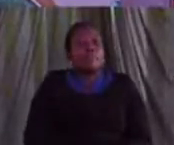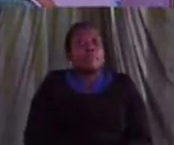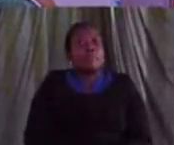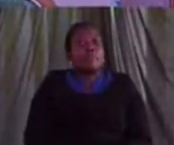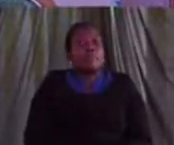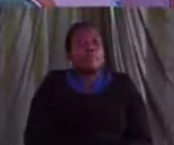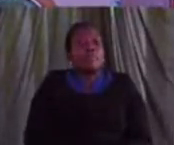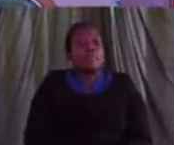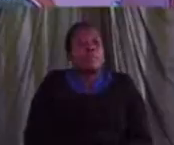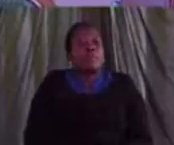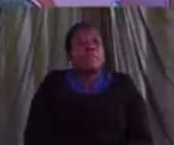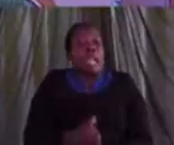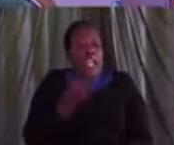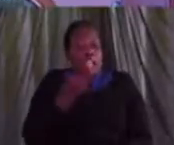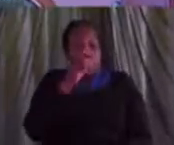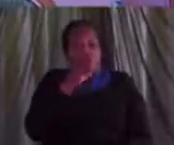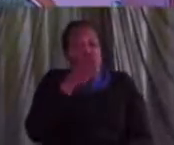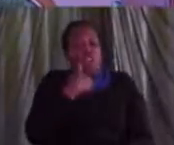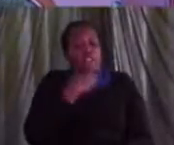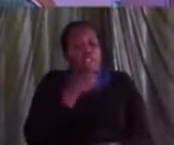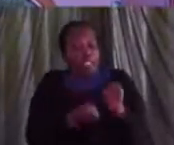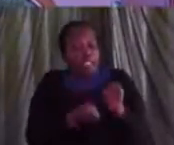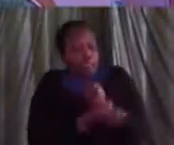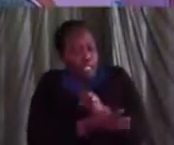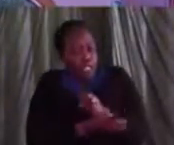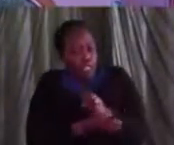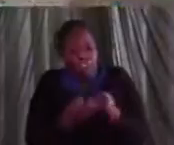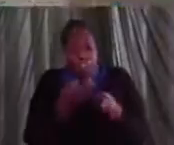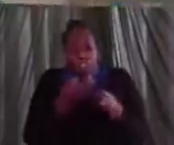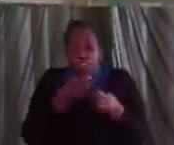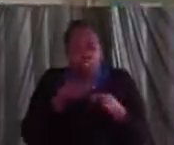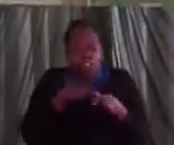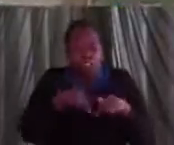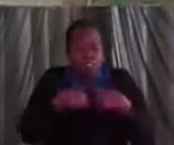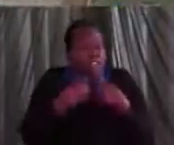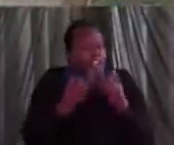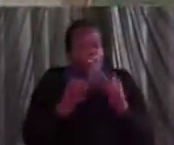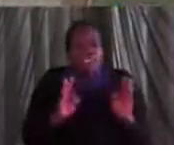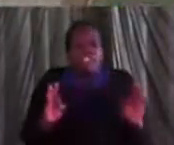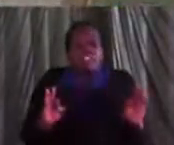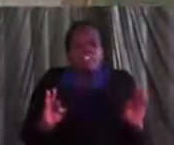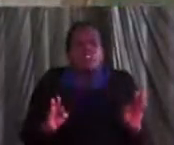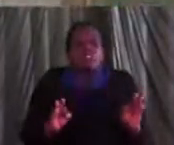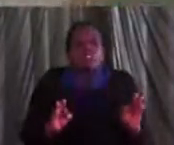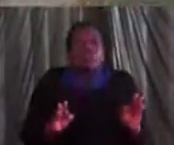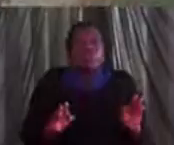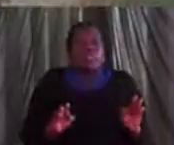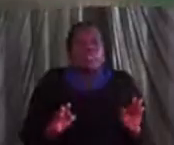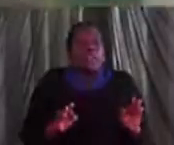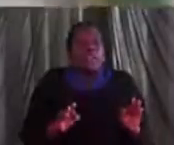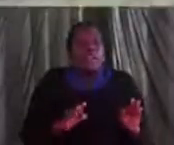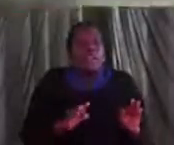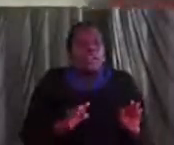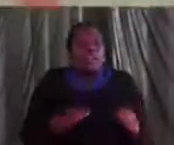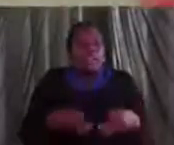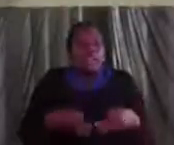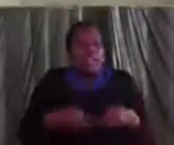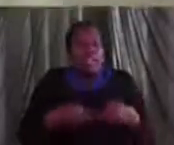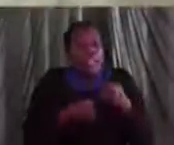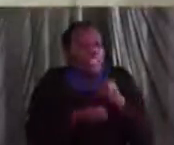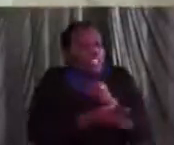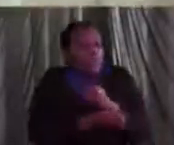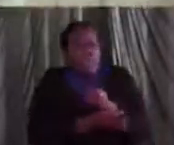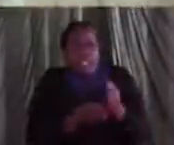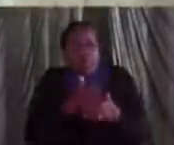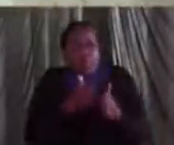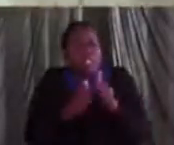please feel free to give it. An explanation as to why you did not file a separate statement as required for your spouse, and any other